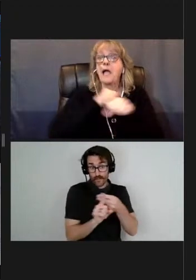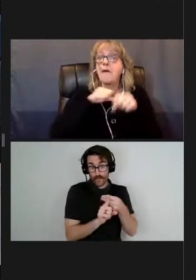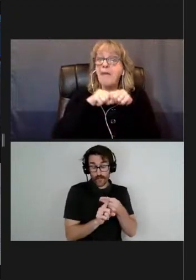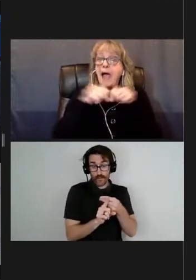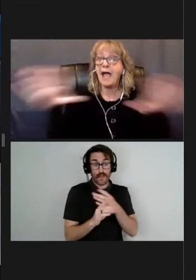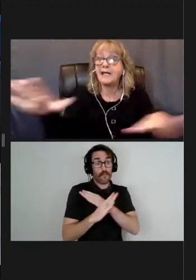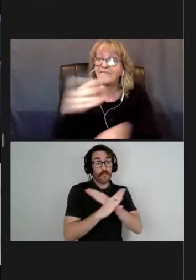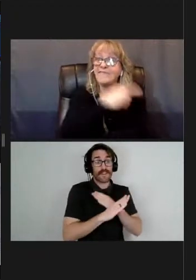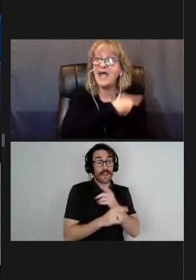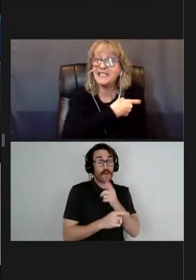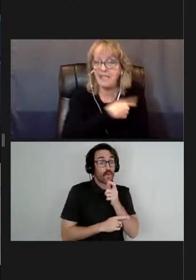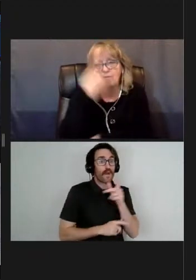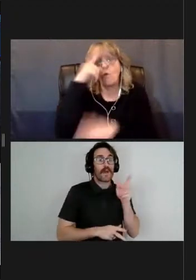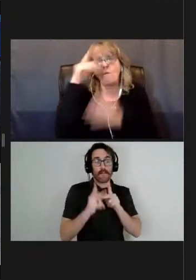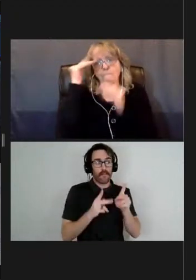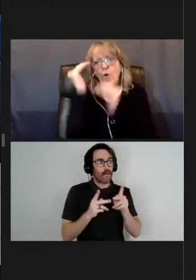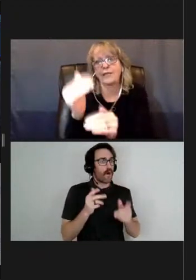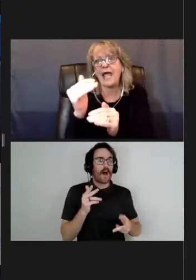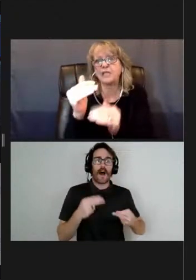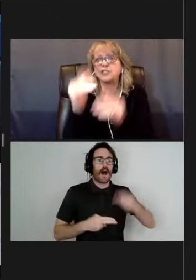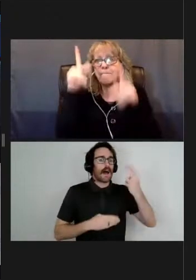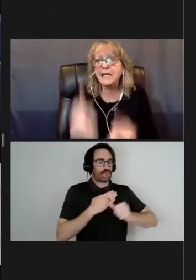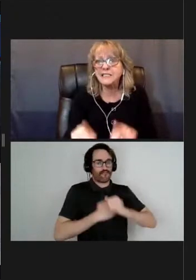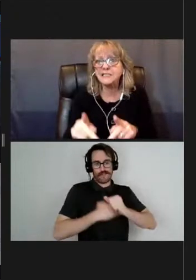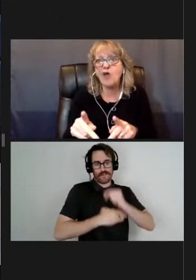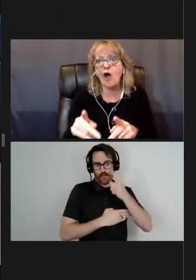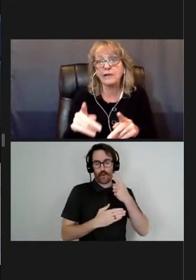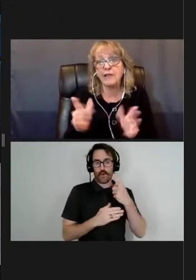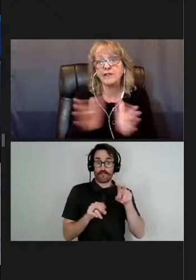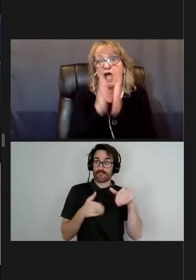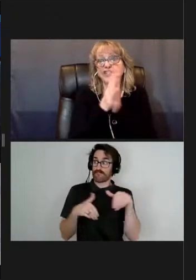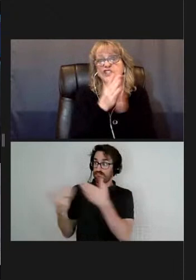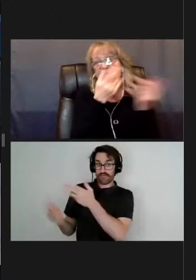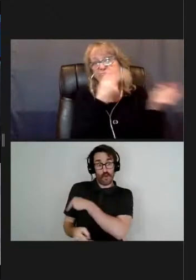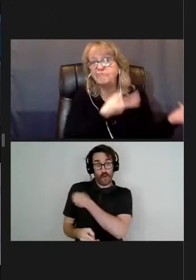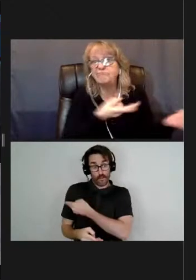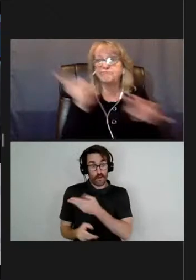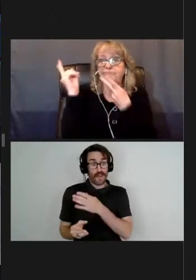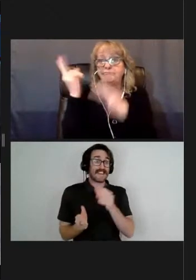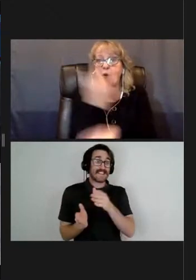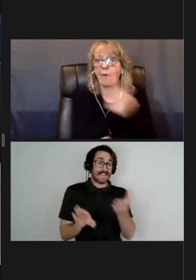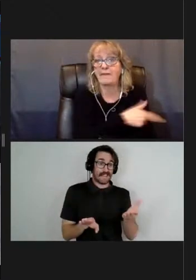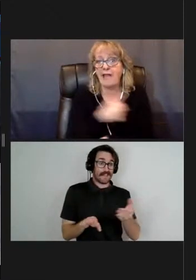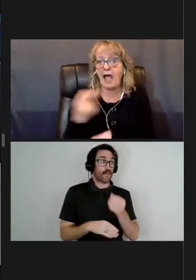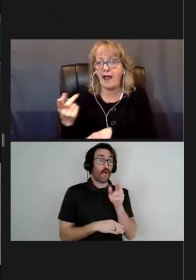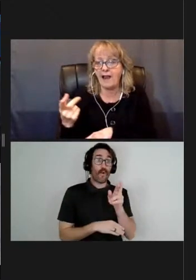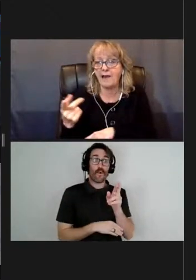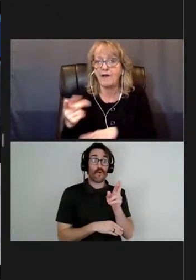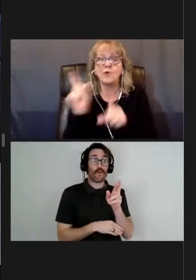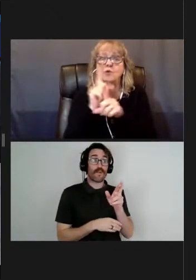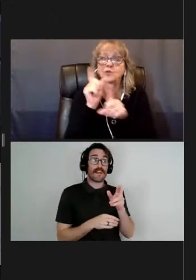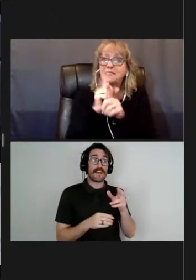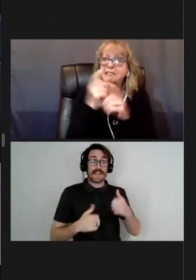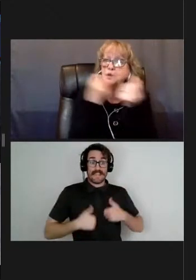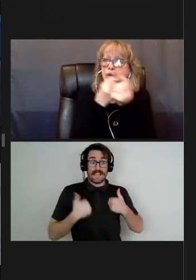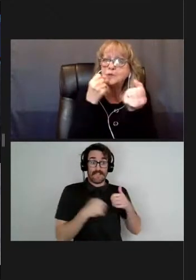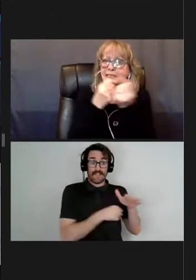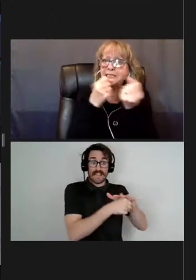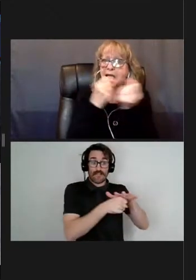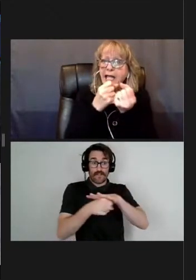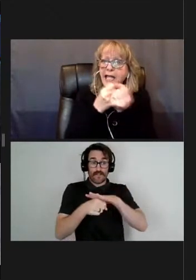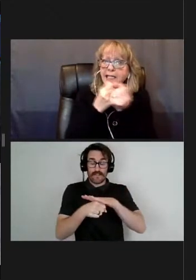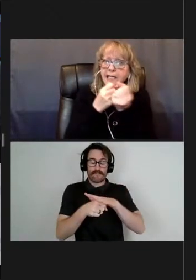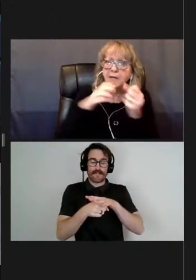risk for hospitalization and death, as well as supporting the neighborhoods who have been disproportionately affected by